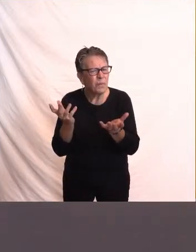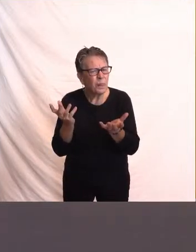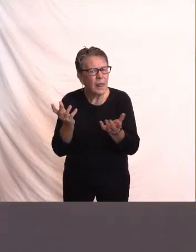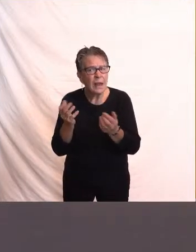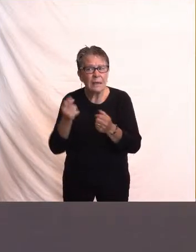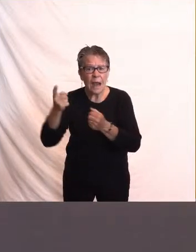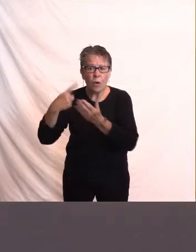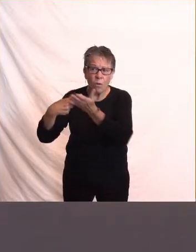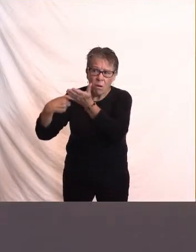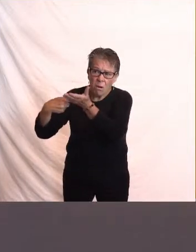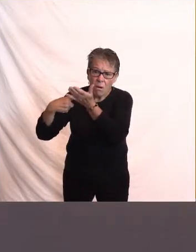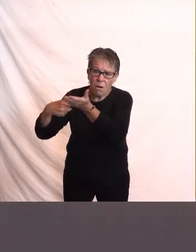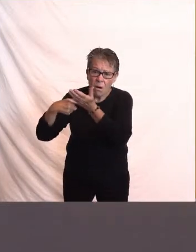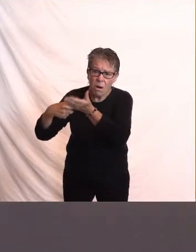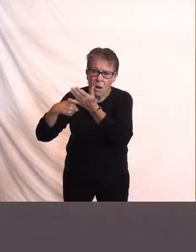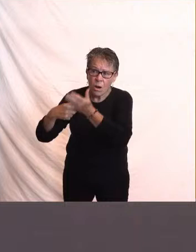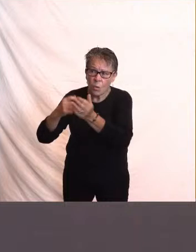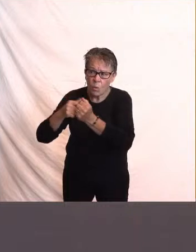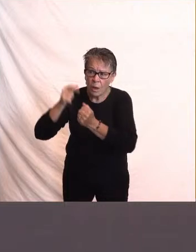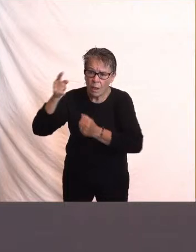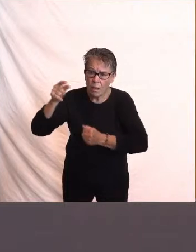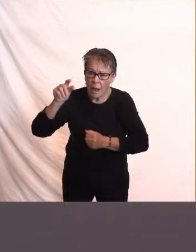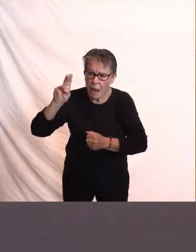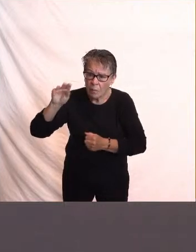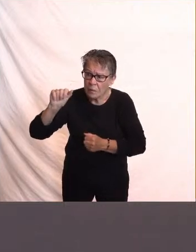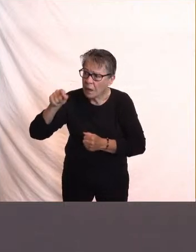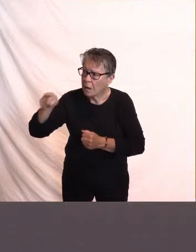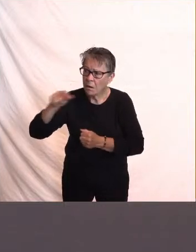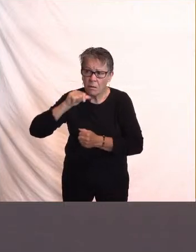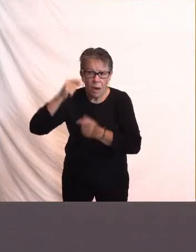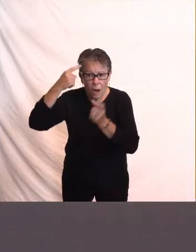in New York, and how you're going to stop this